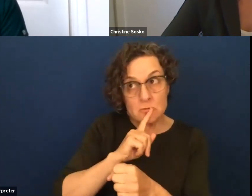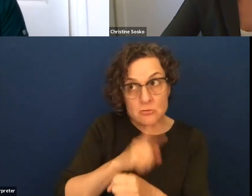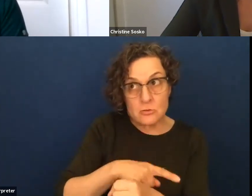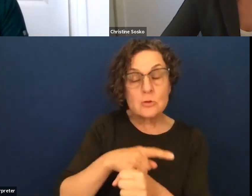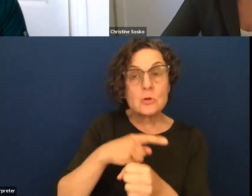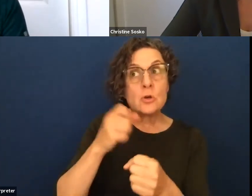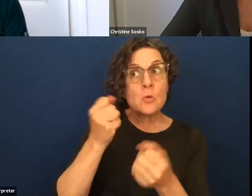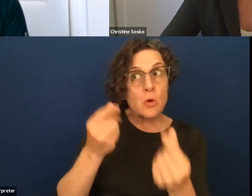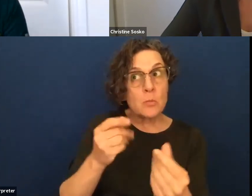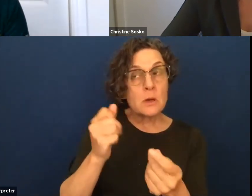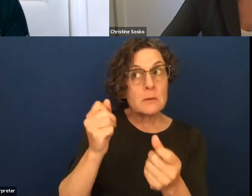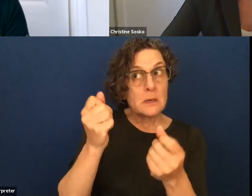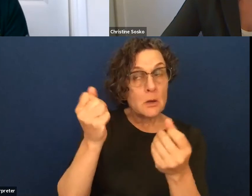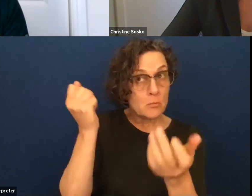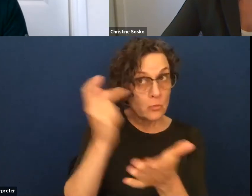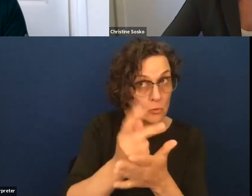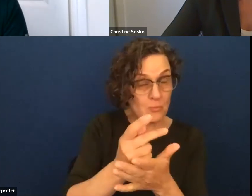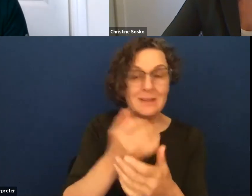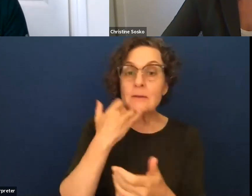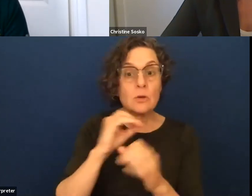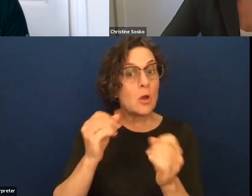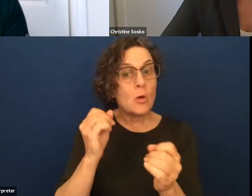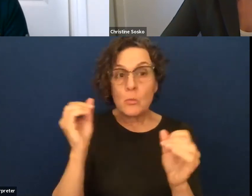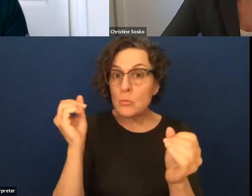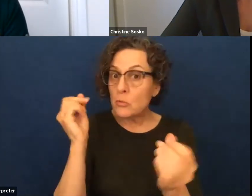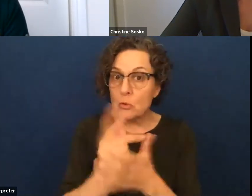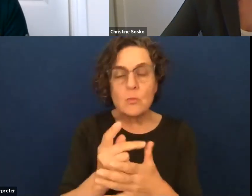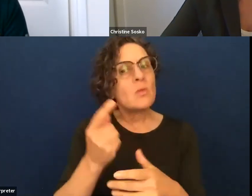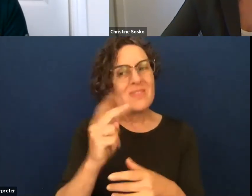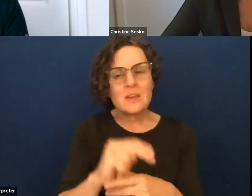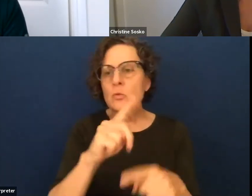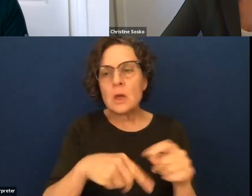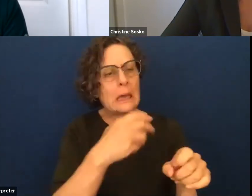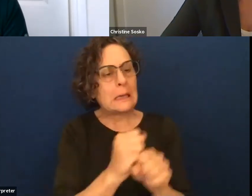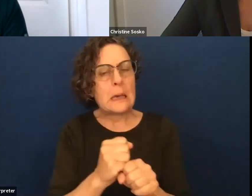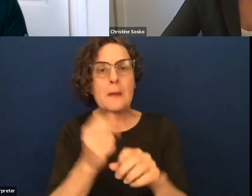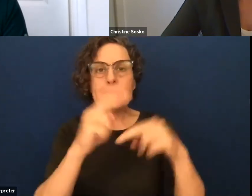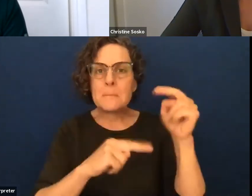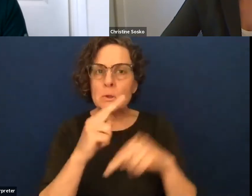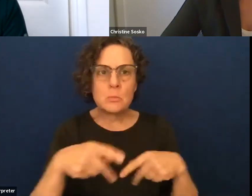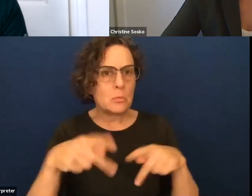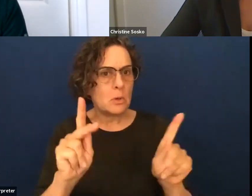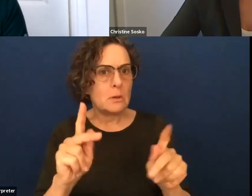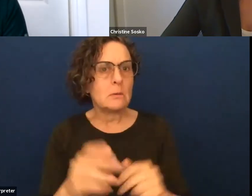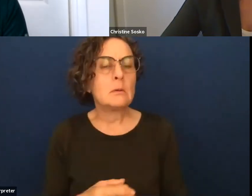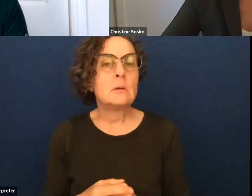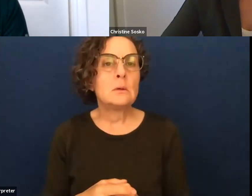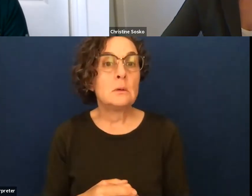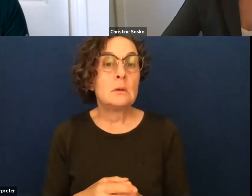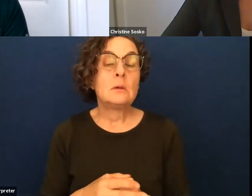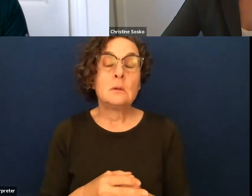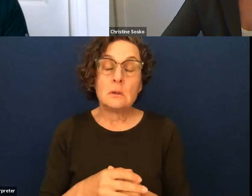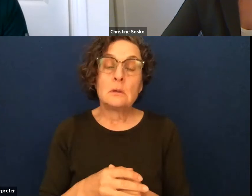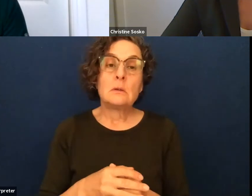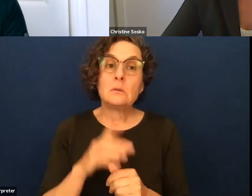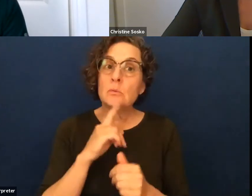property has not been cleared, they will not be issuing building permits. And so it's really important to